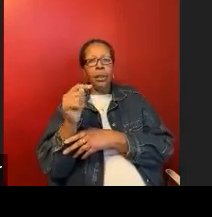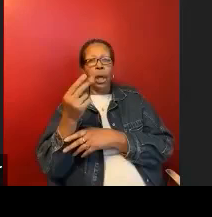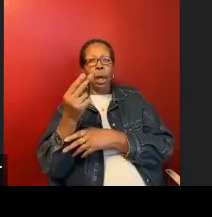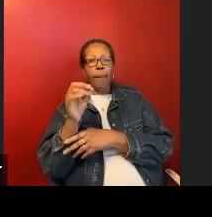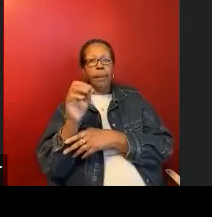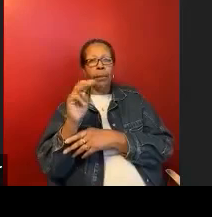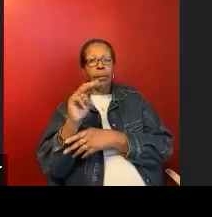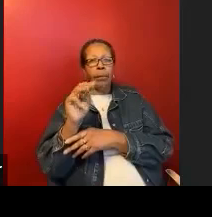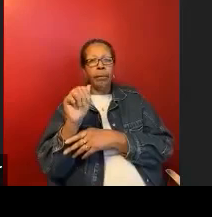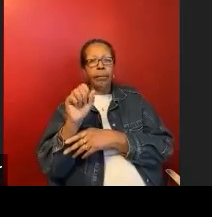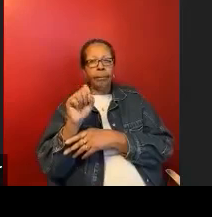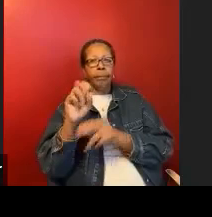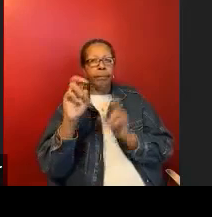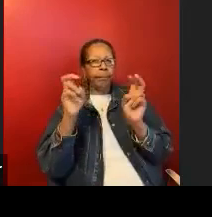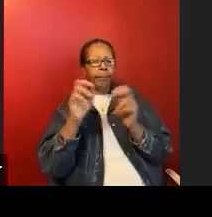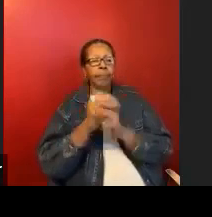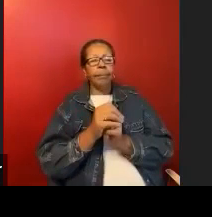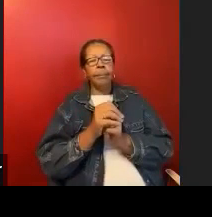Thomas.